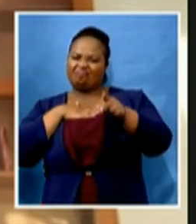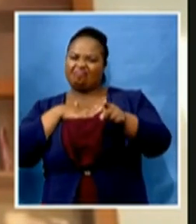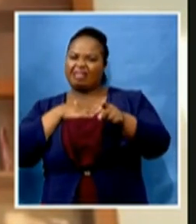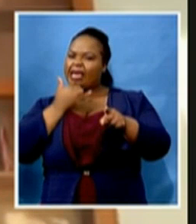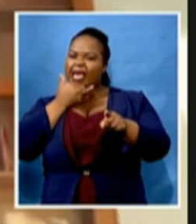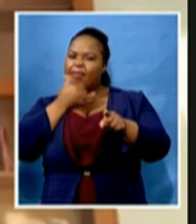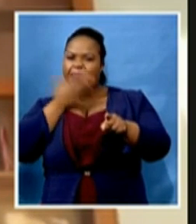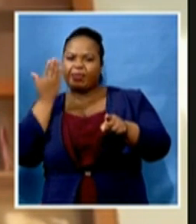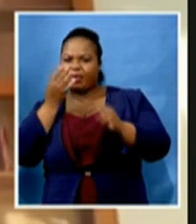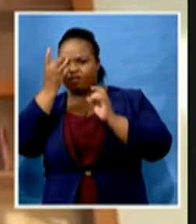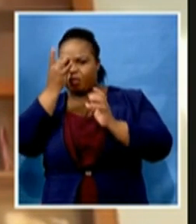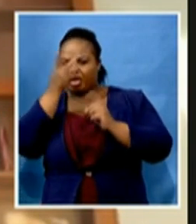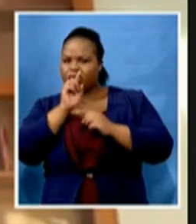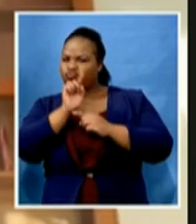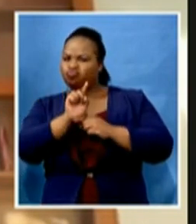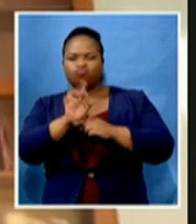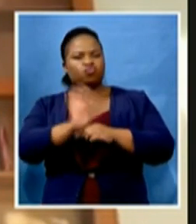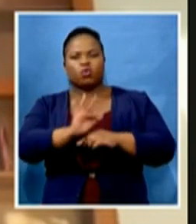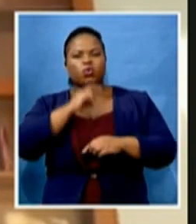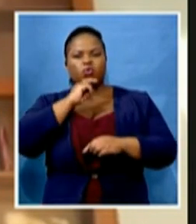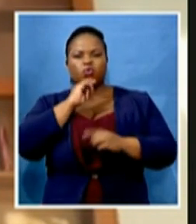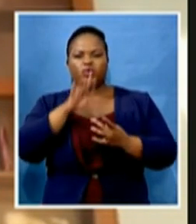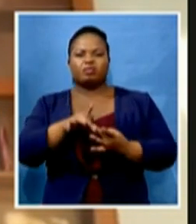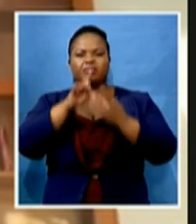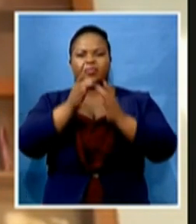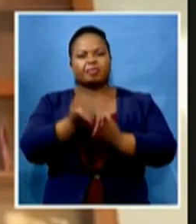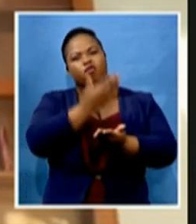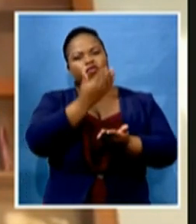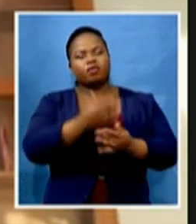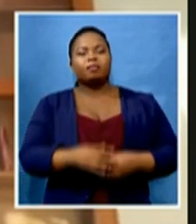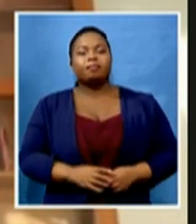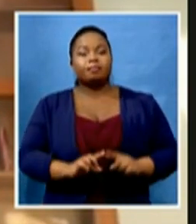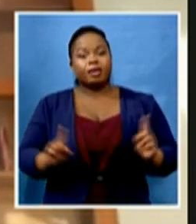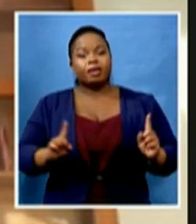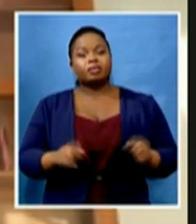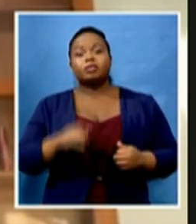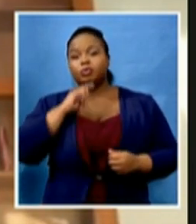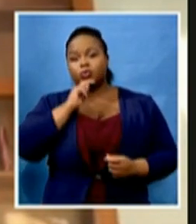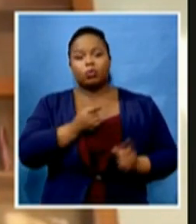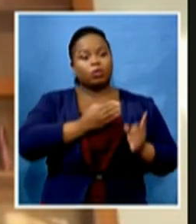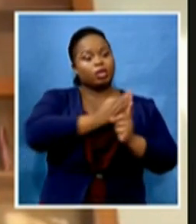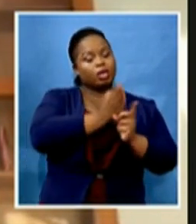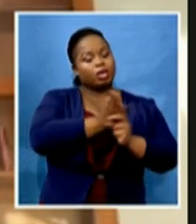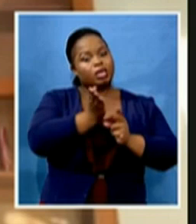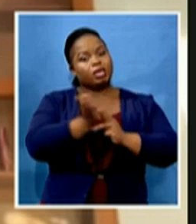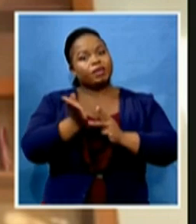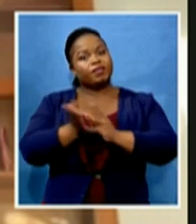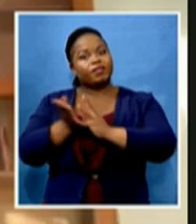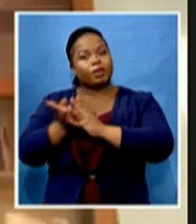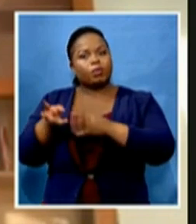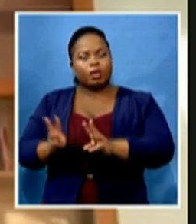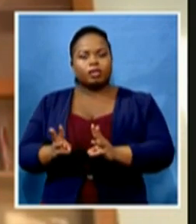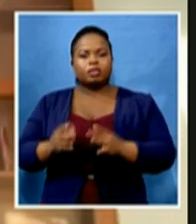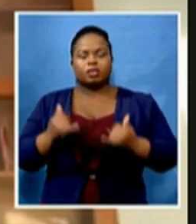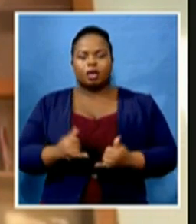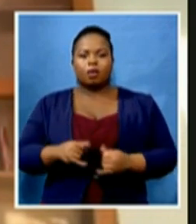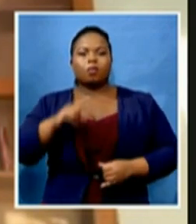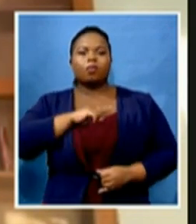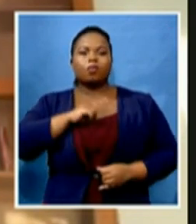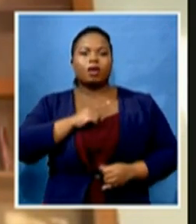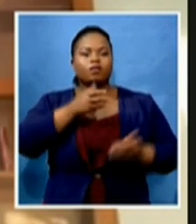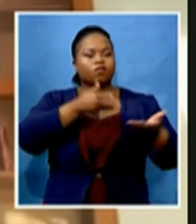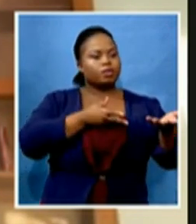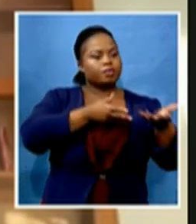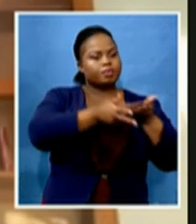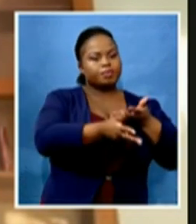it. But what it has really generated is a very rich exchange of various forms